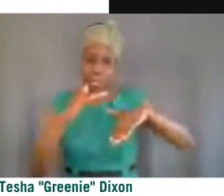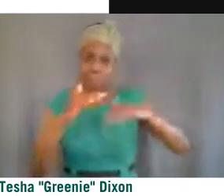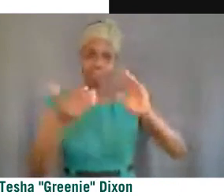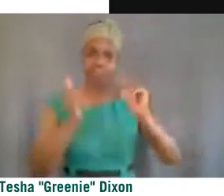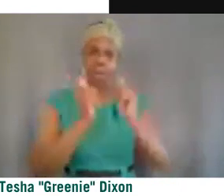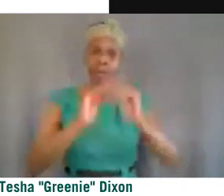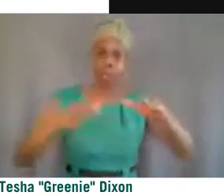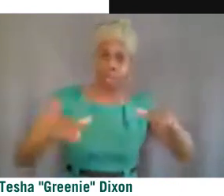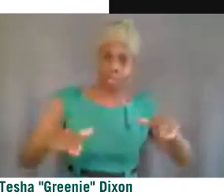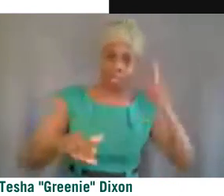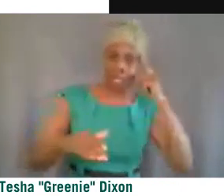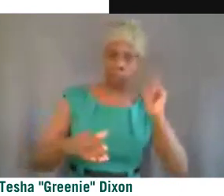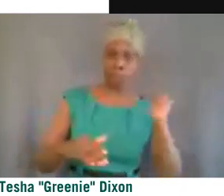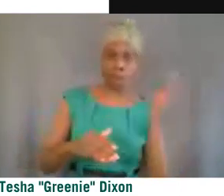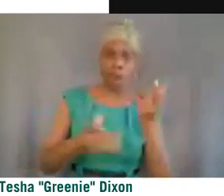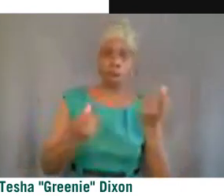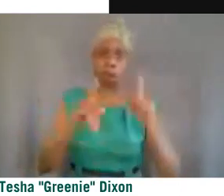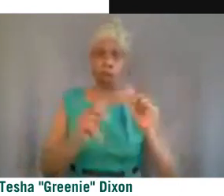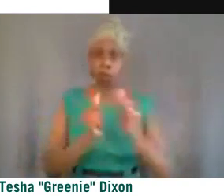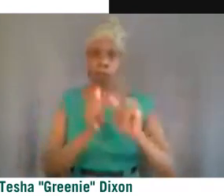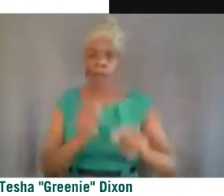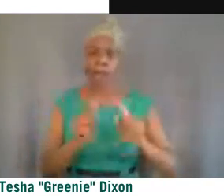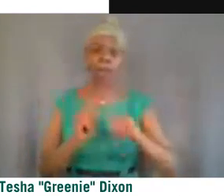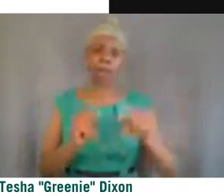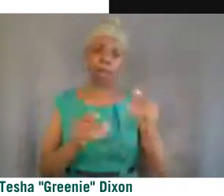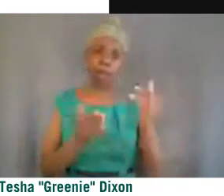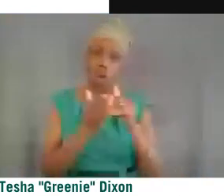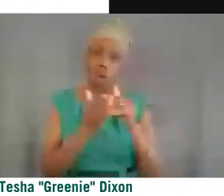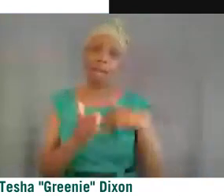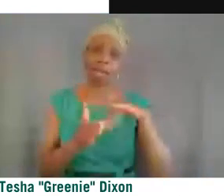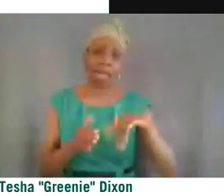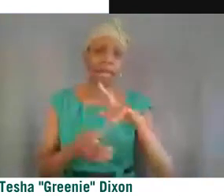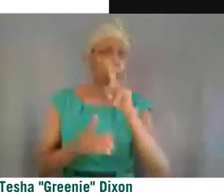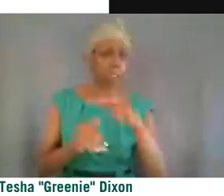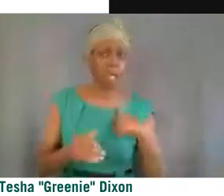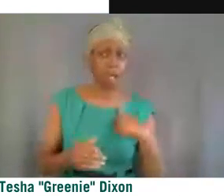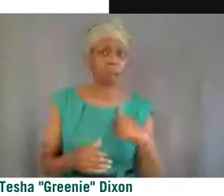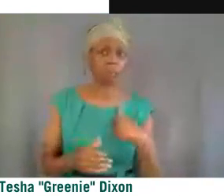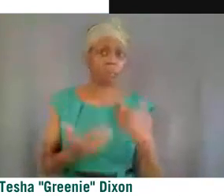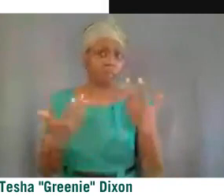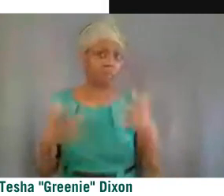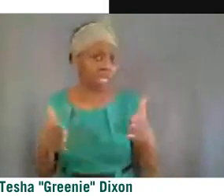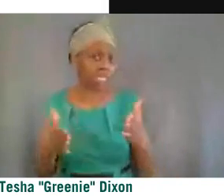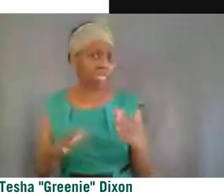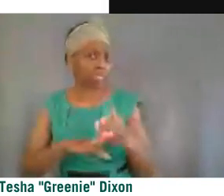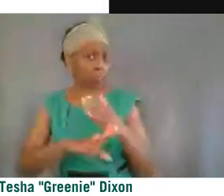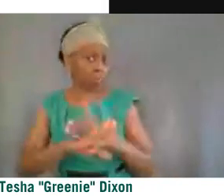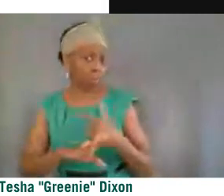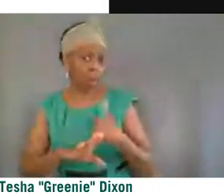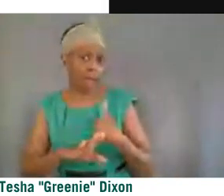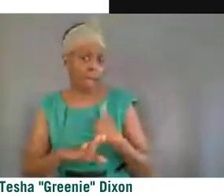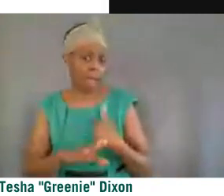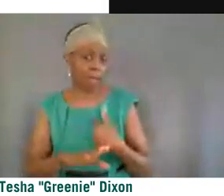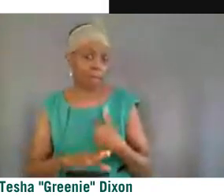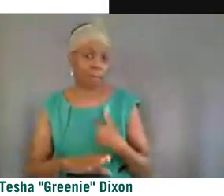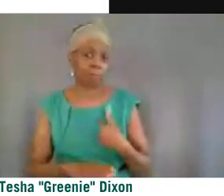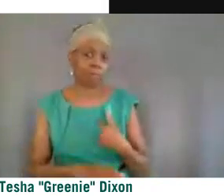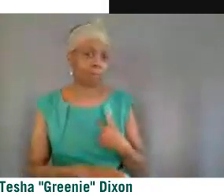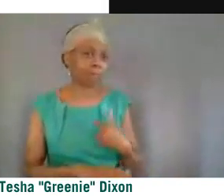But often I get the question from people to say, am I finished improving? I don't think I've ever said